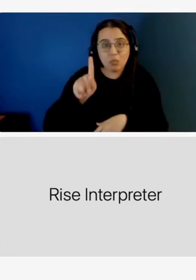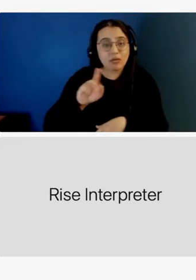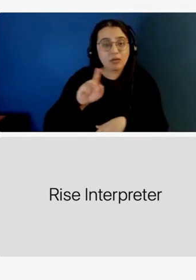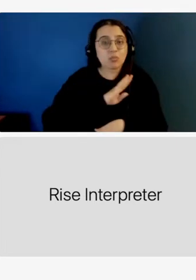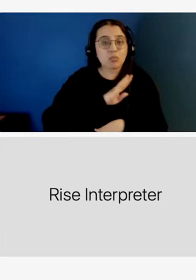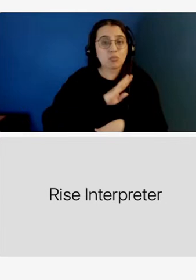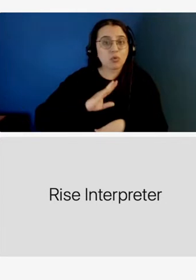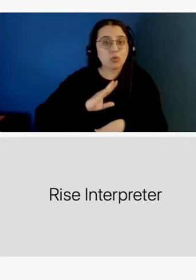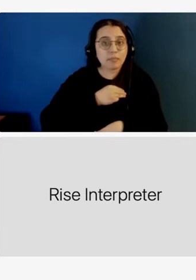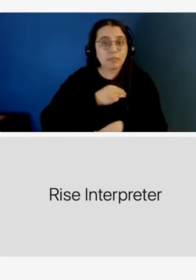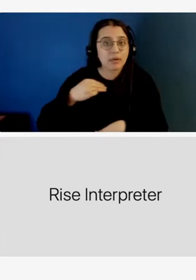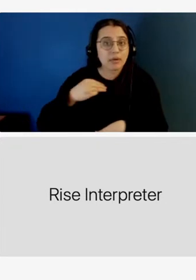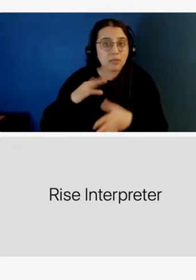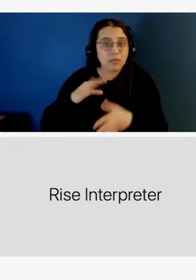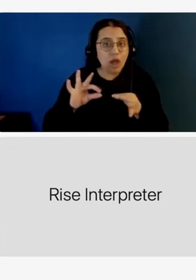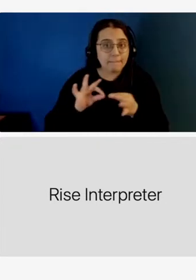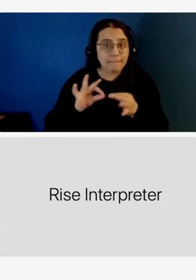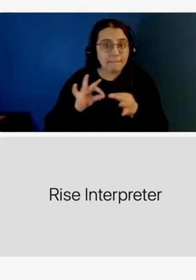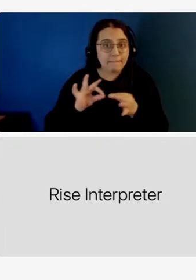Mrs. Harrow.